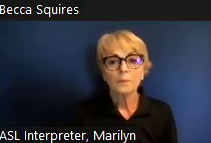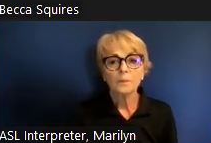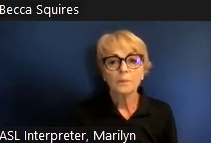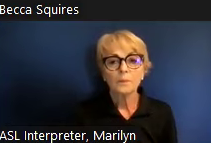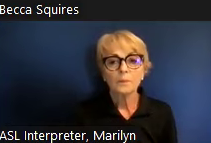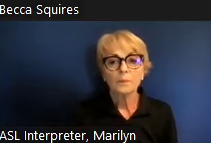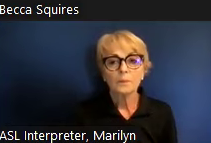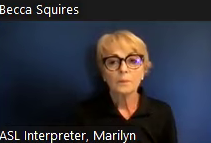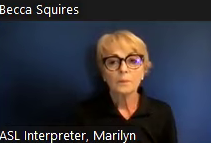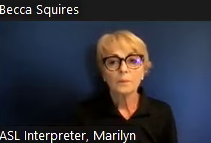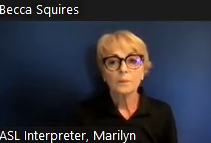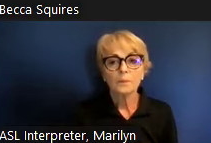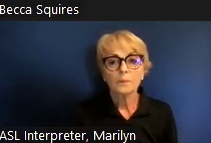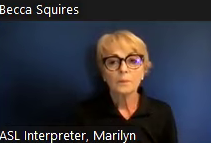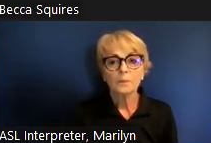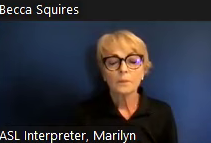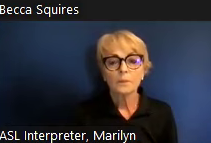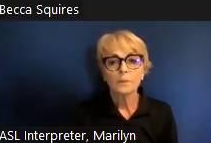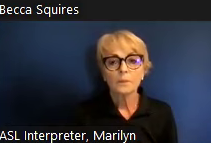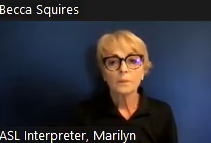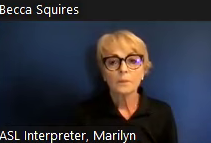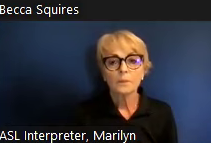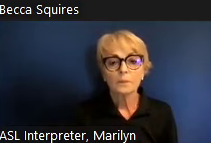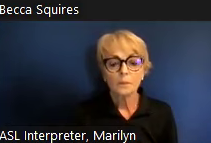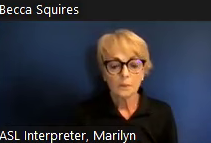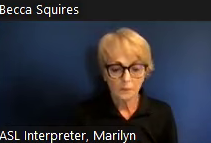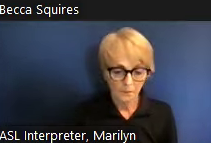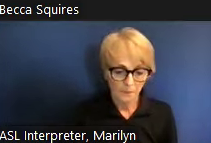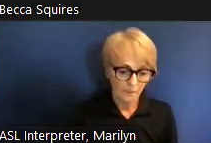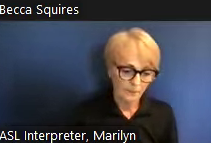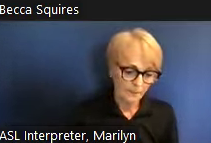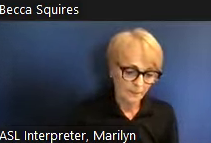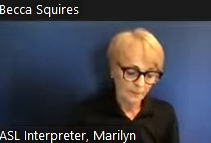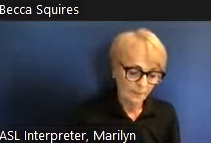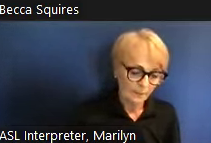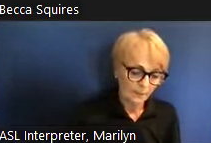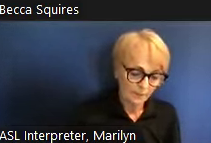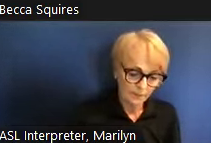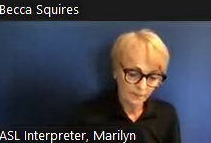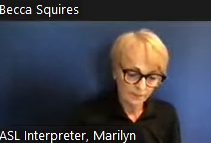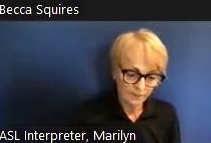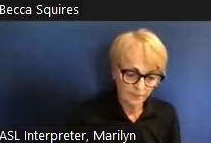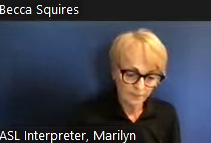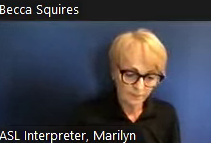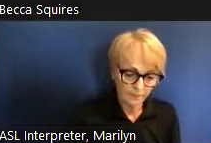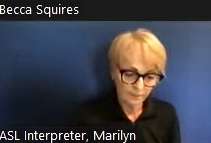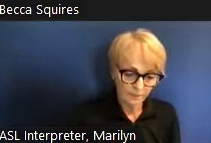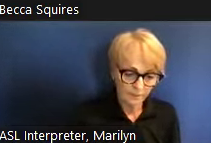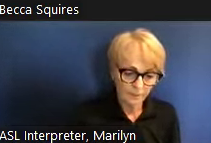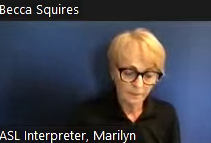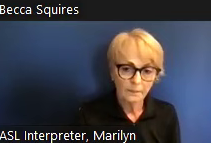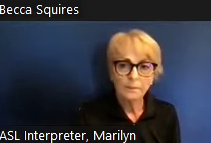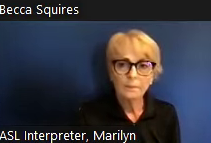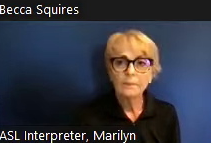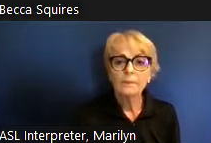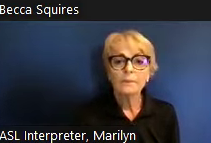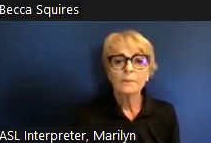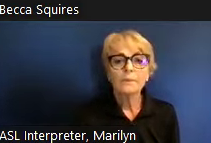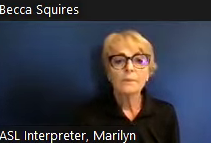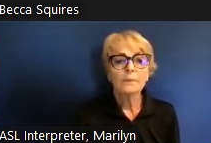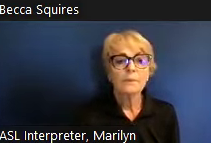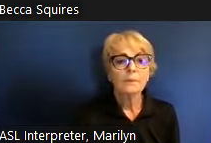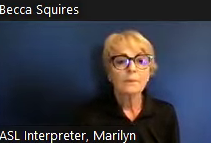go from the nose right into the brain. And so there was questions about whether the virus was going through these nerves into